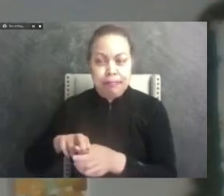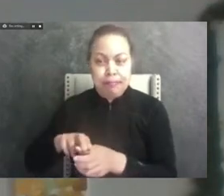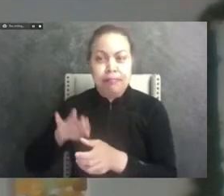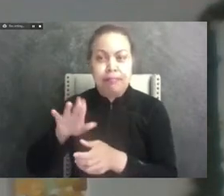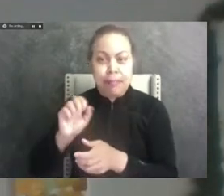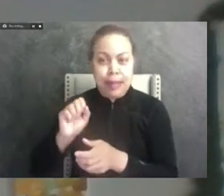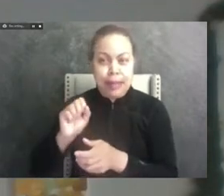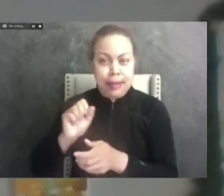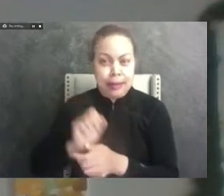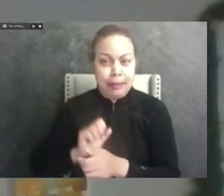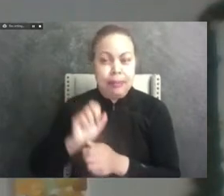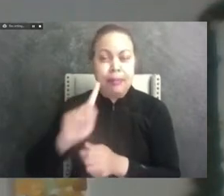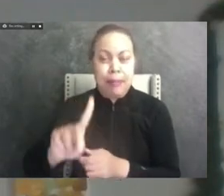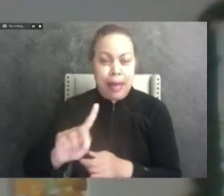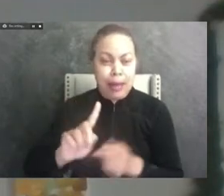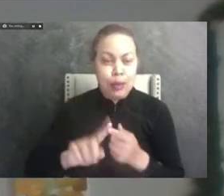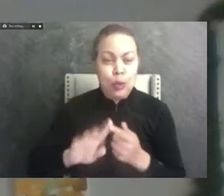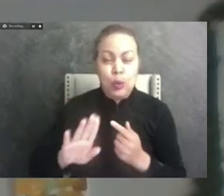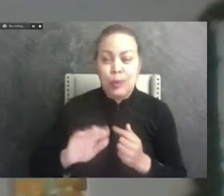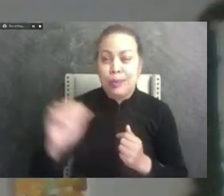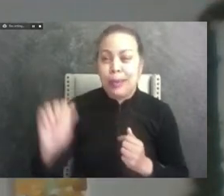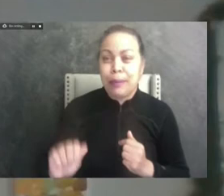back to Amherst.